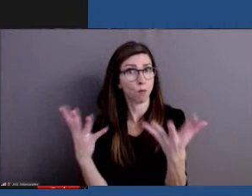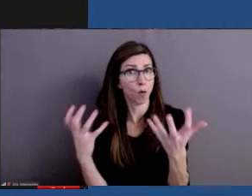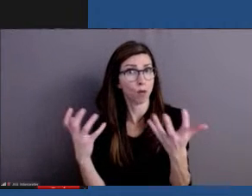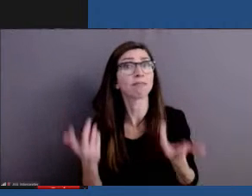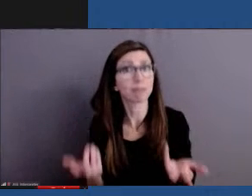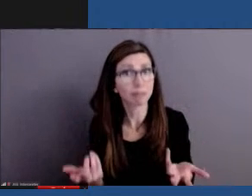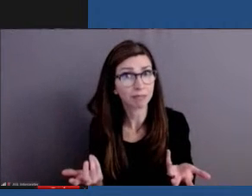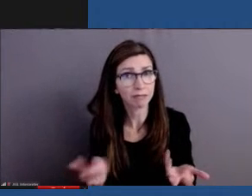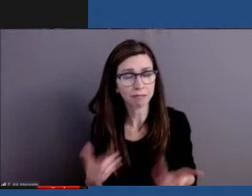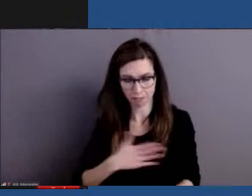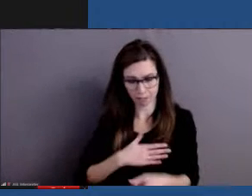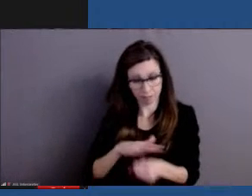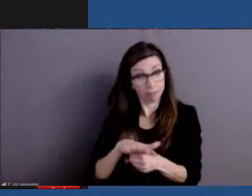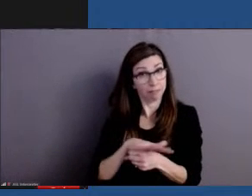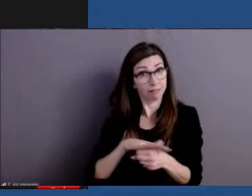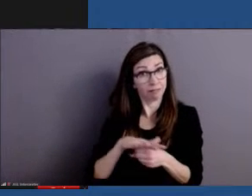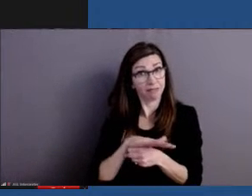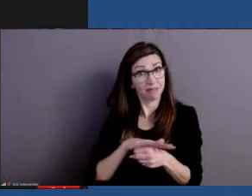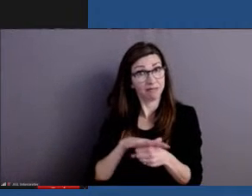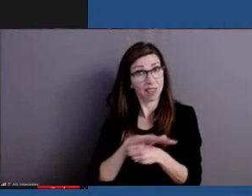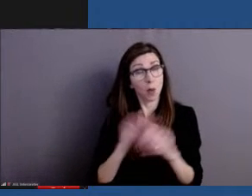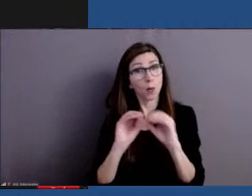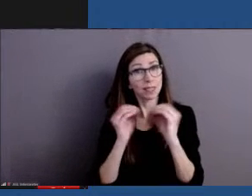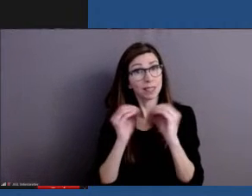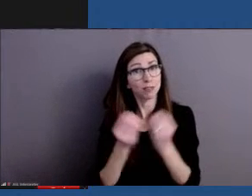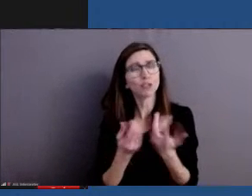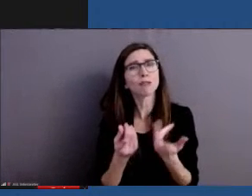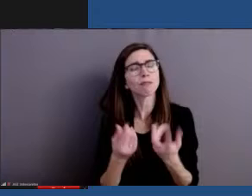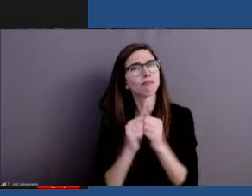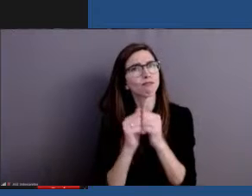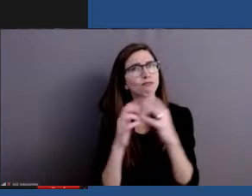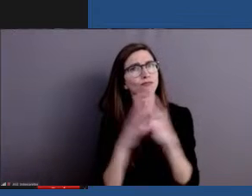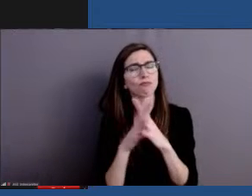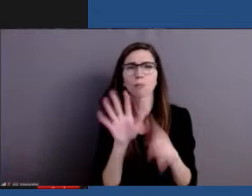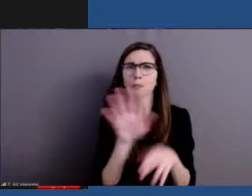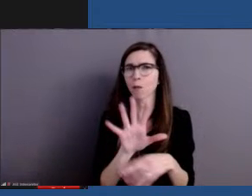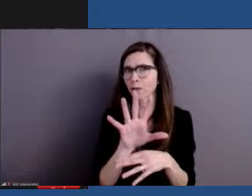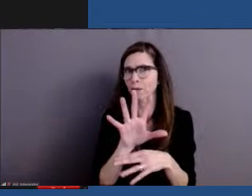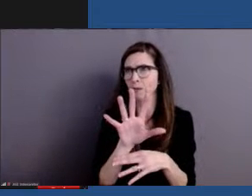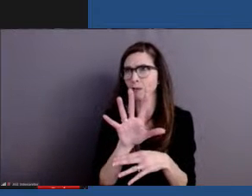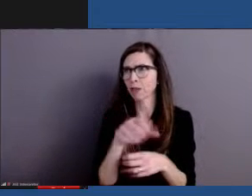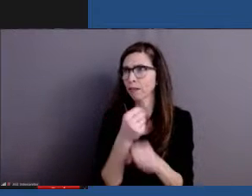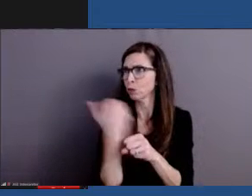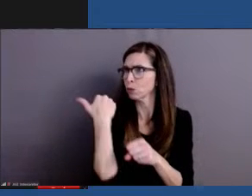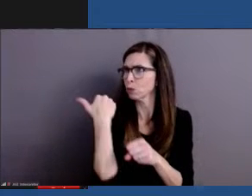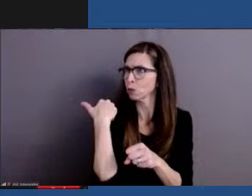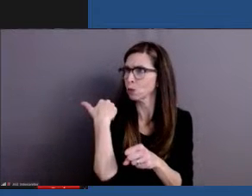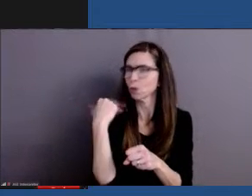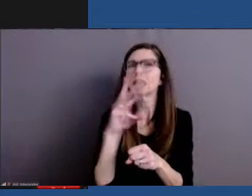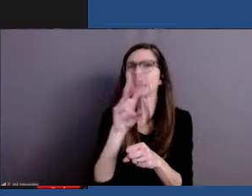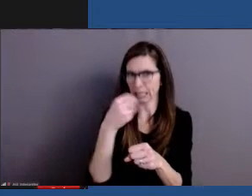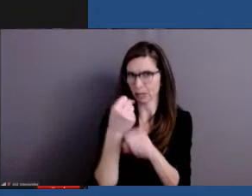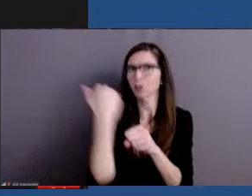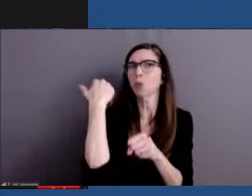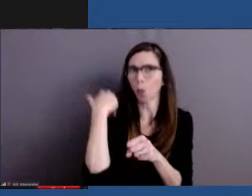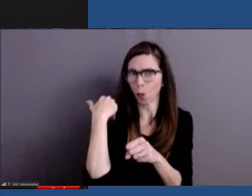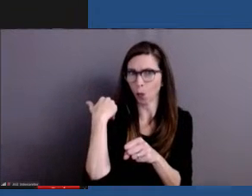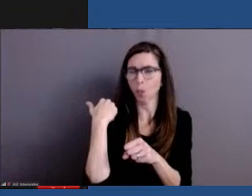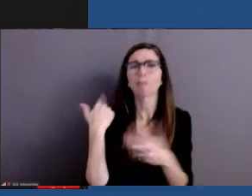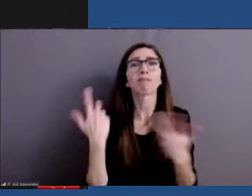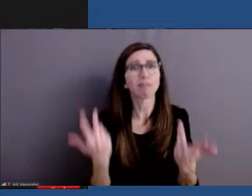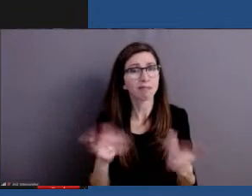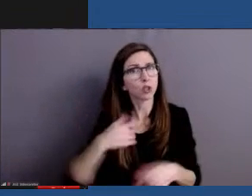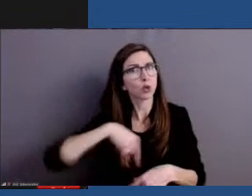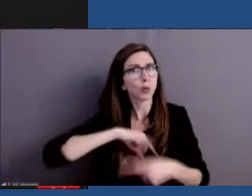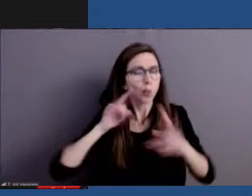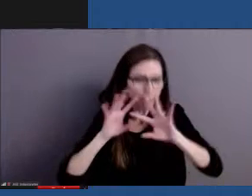local chapter has been was formed about 5 or 6 years ago, and we focus on local